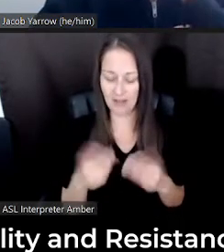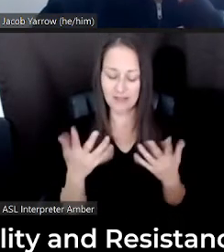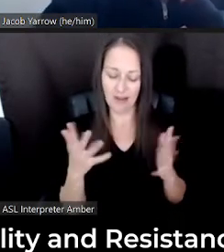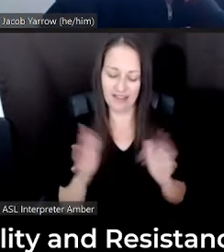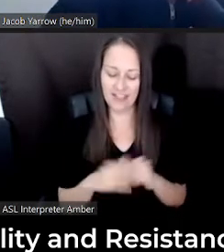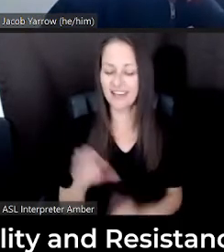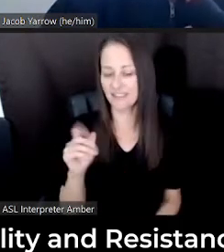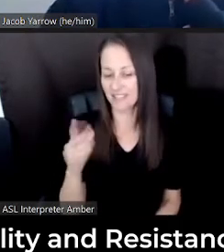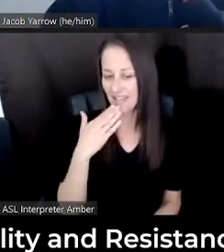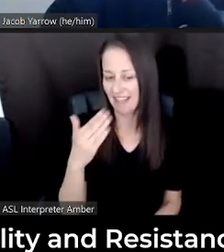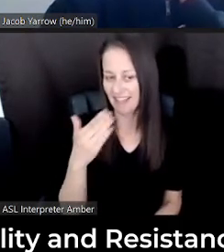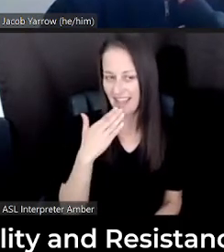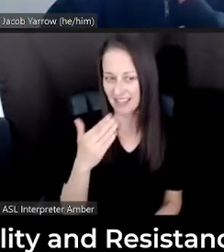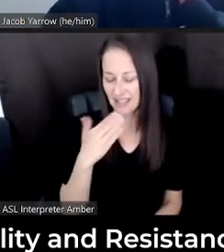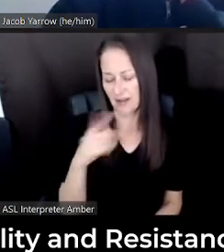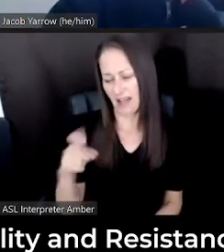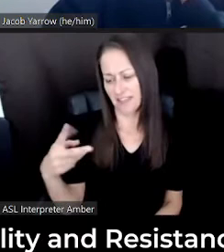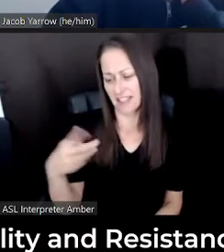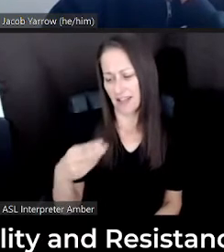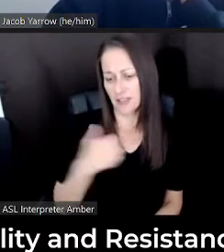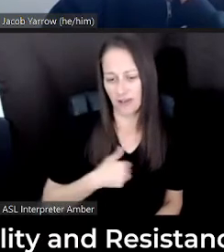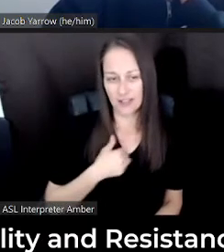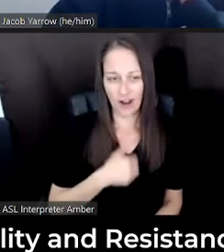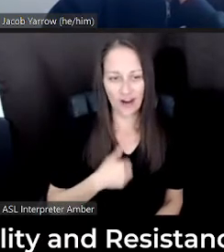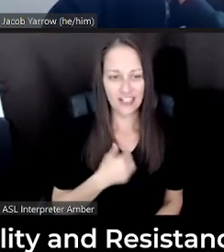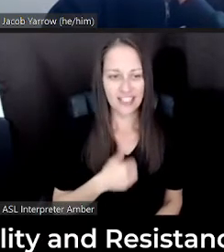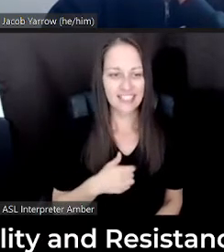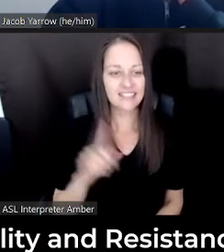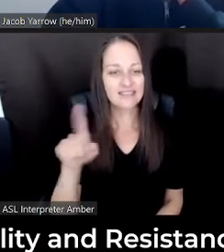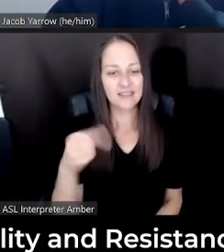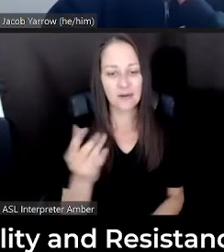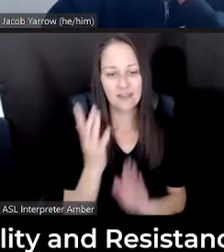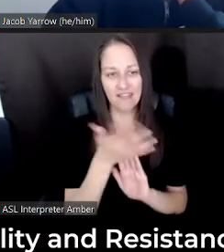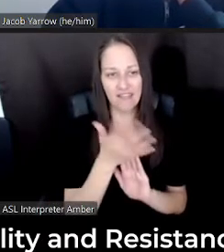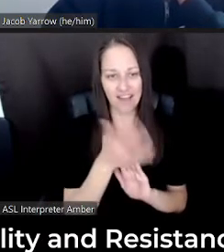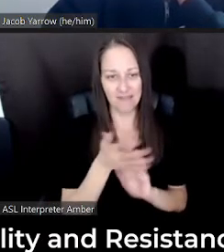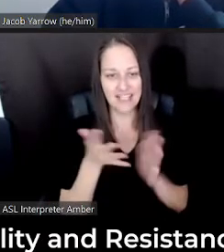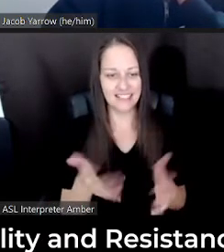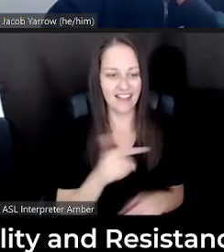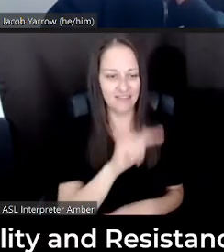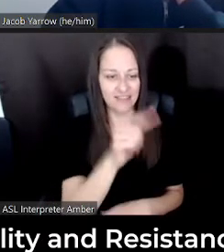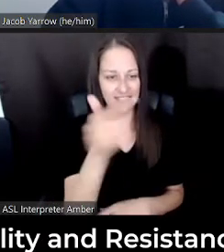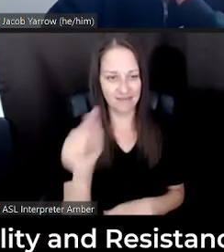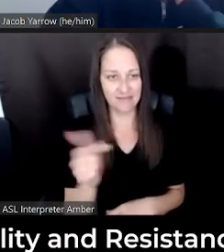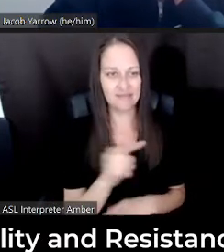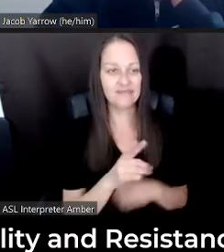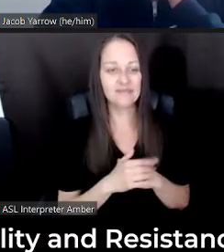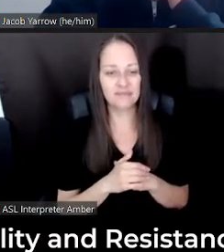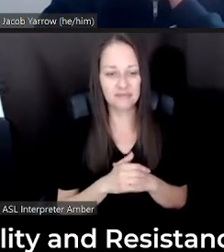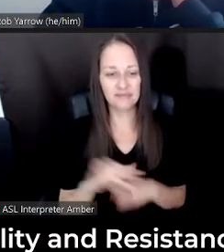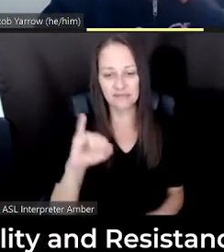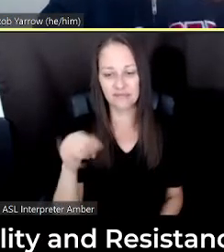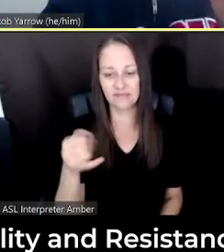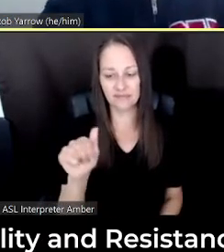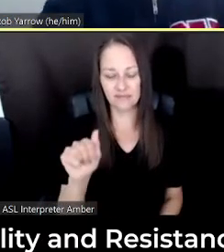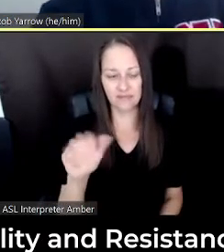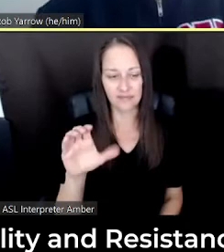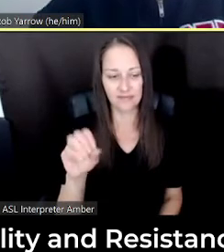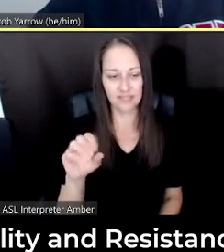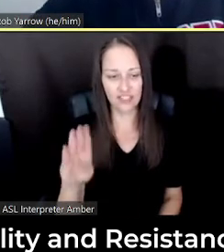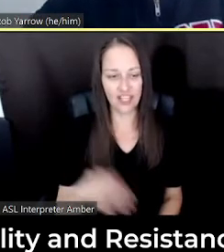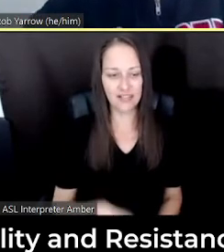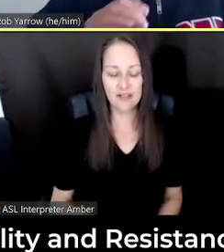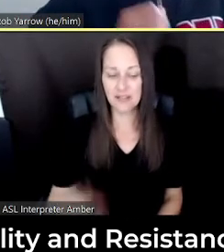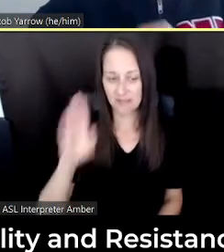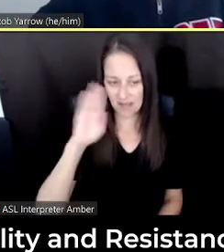Okay, thank you. I have to cut you off. I'm so sorry. We've heard we just have 5 minutes left to get around. So Jacob. Hi,